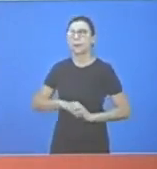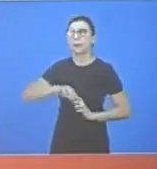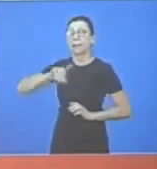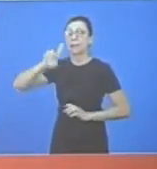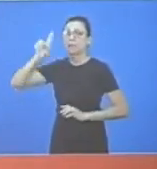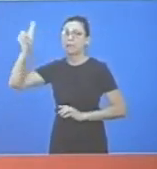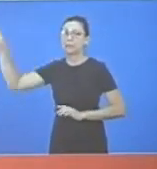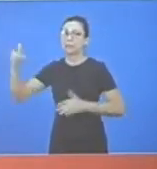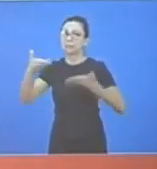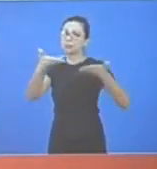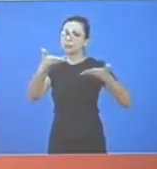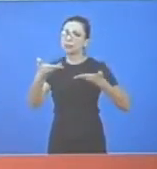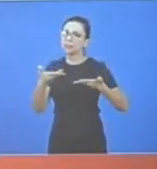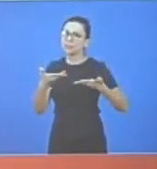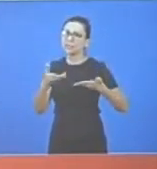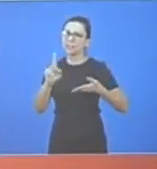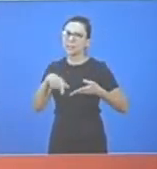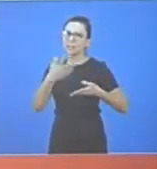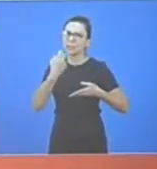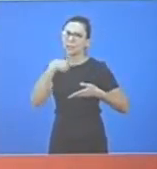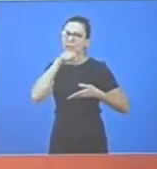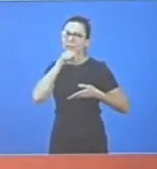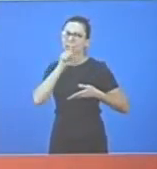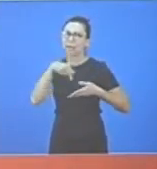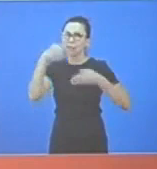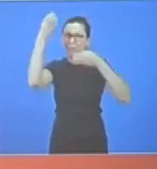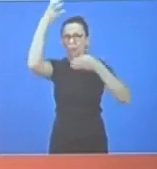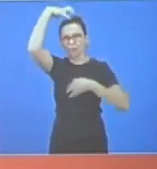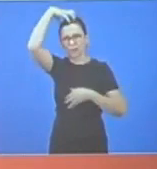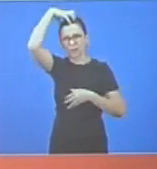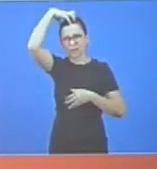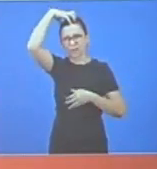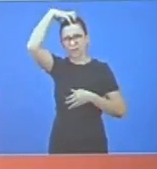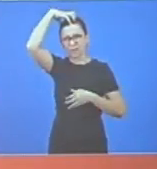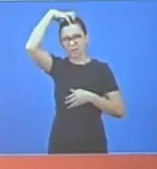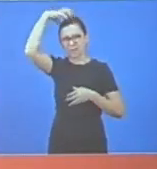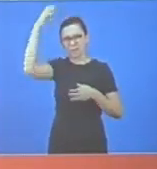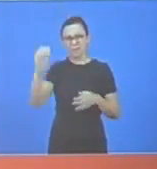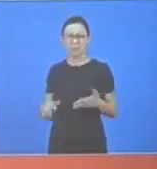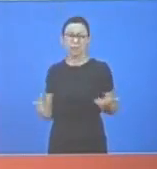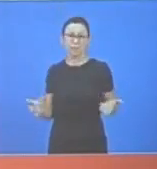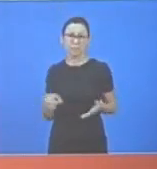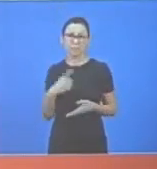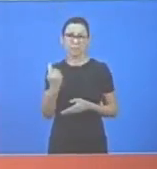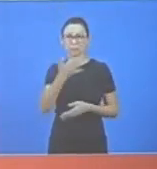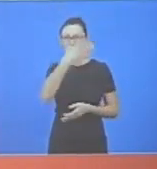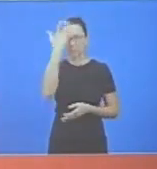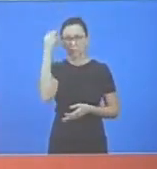The invitation is done by the Father and the rejection is from man.